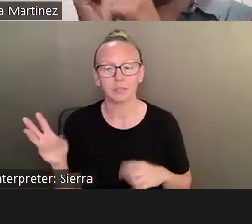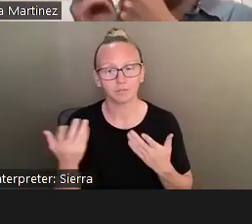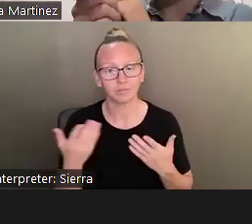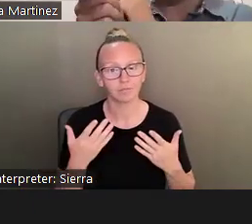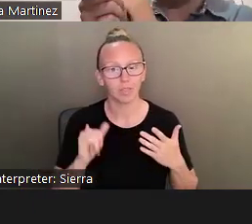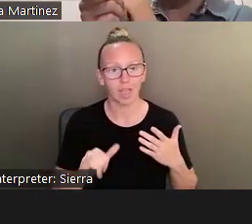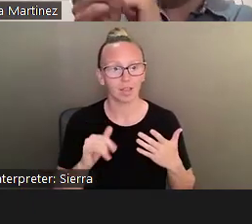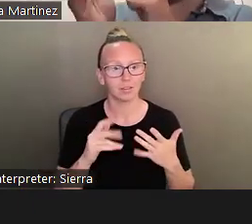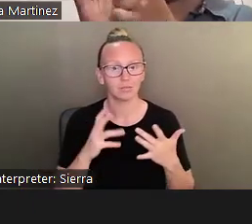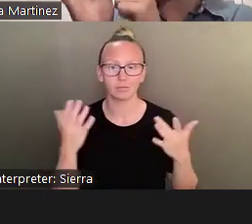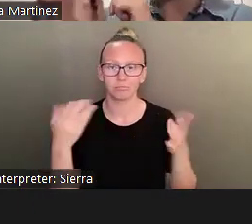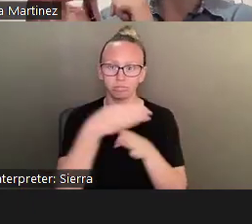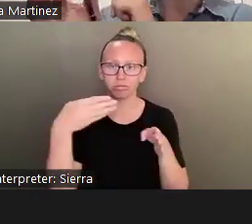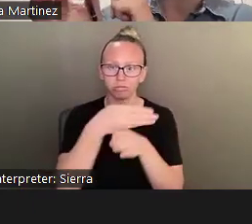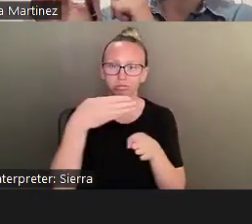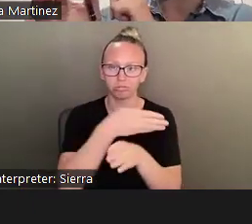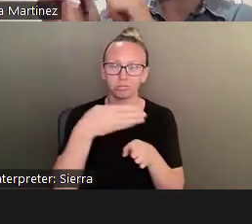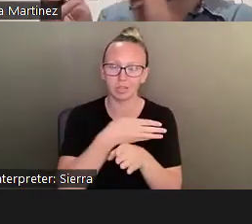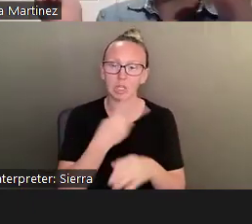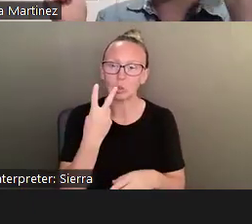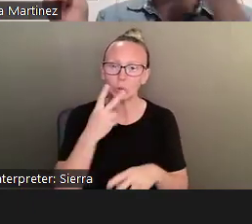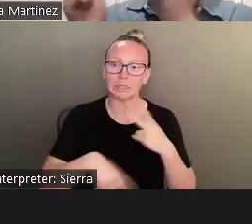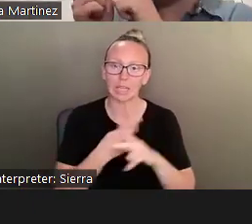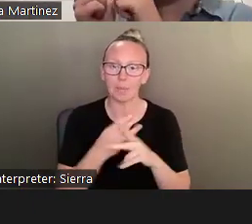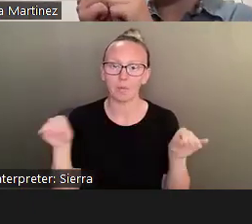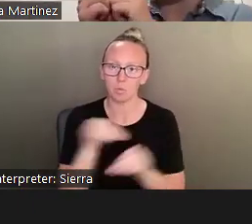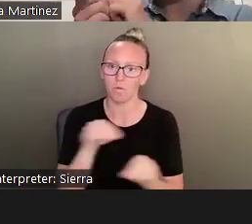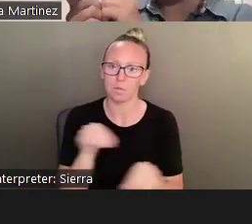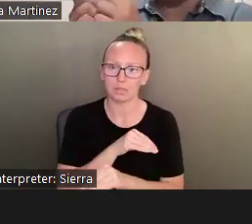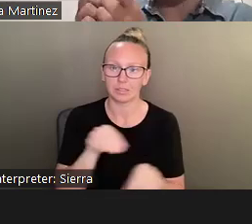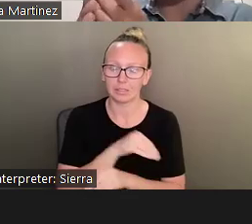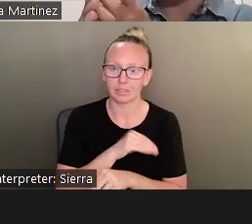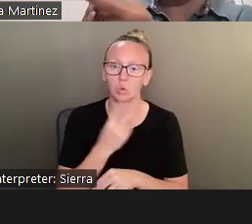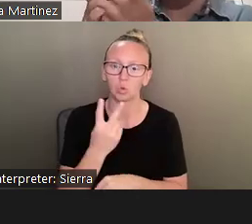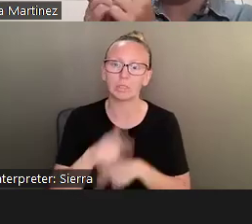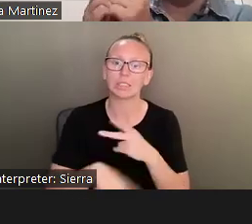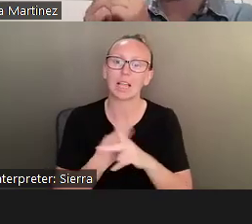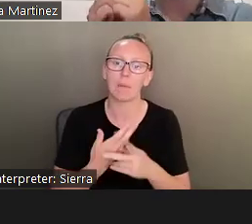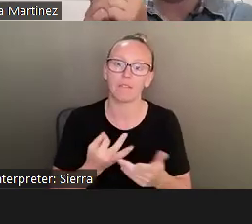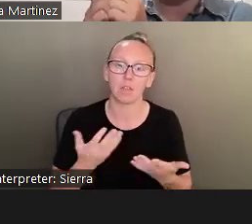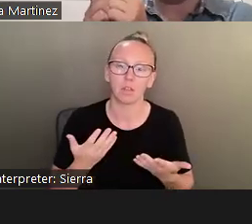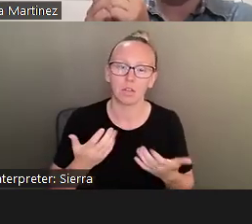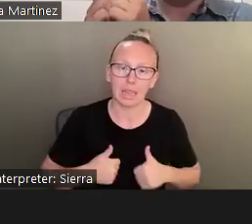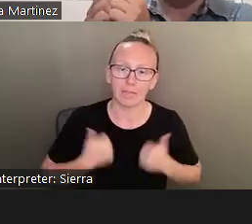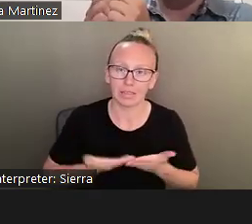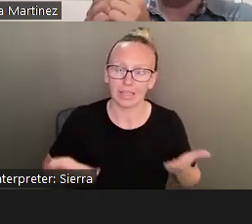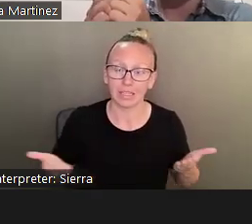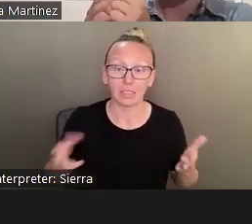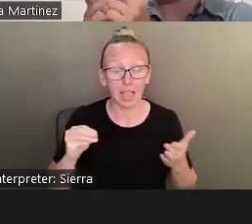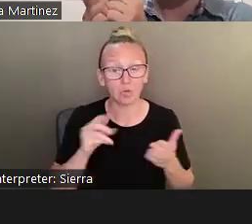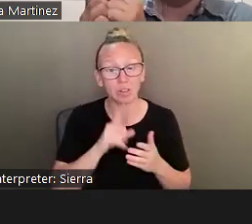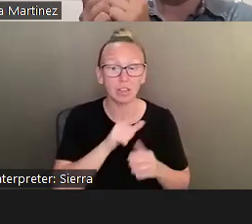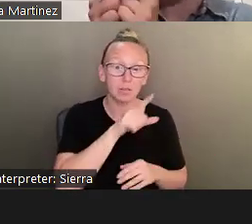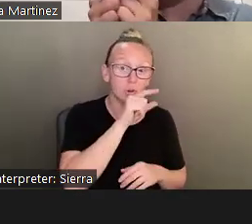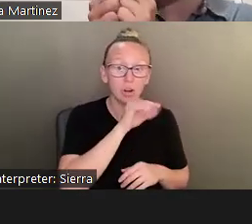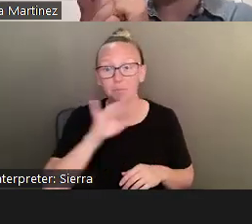so this crossing of two kinds of migration, of two kinds of beings that have, in fact, contradictory needs in many ways, right?